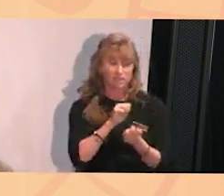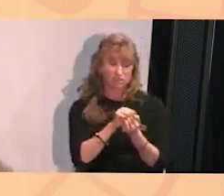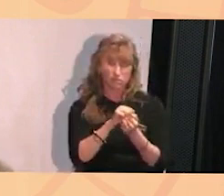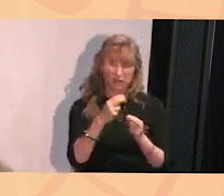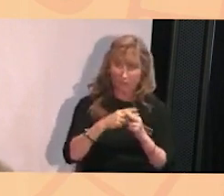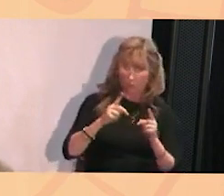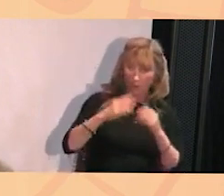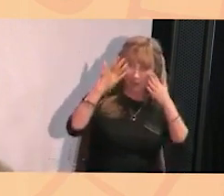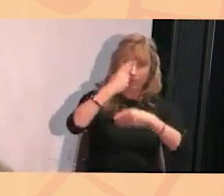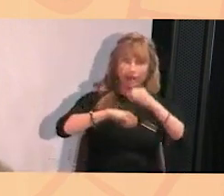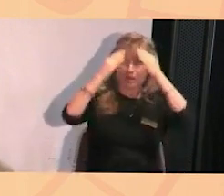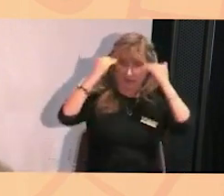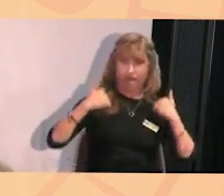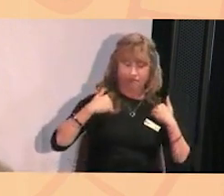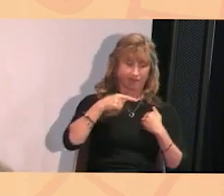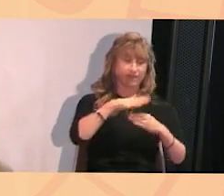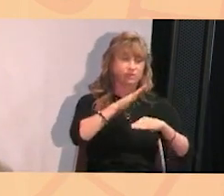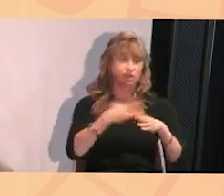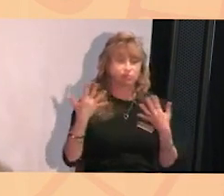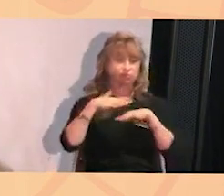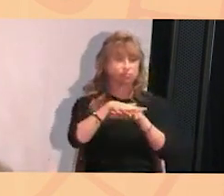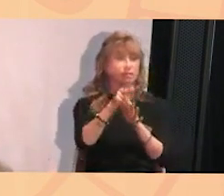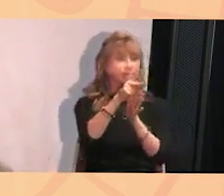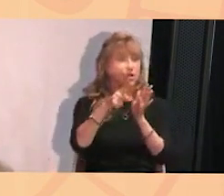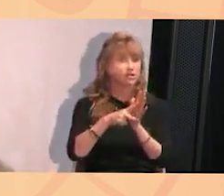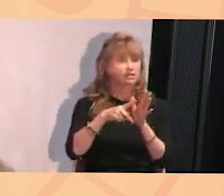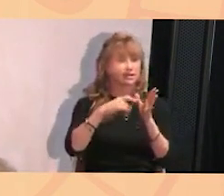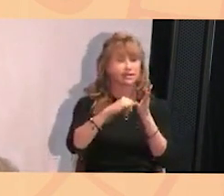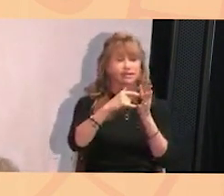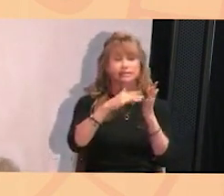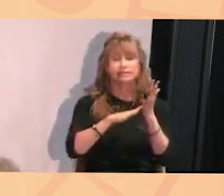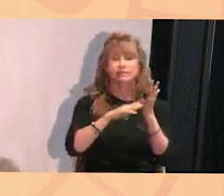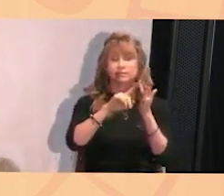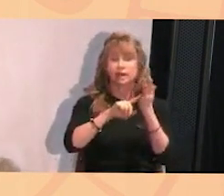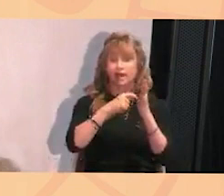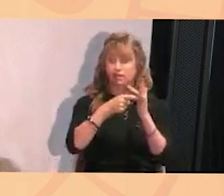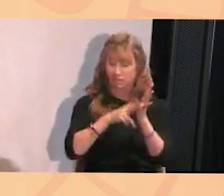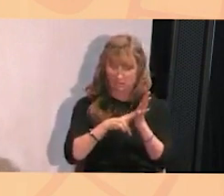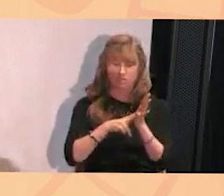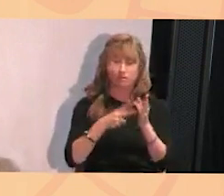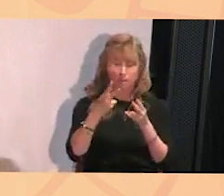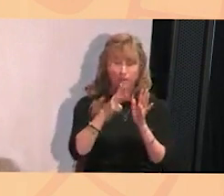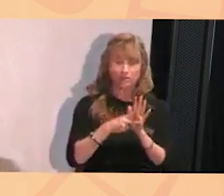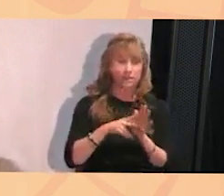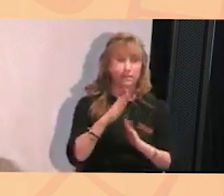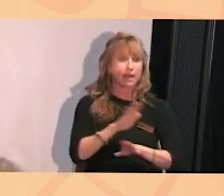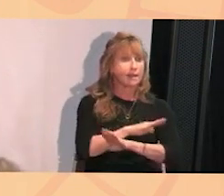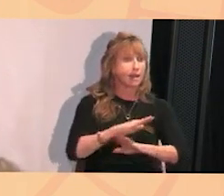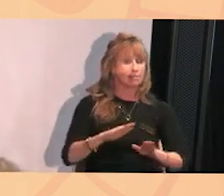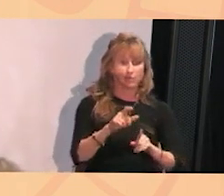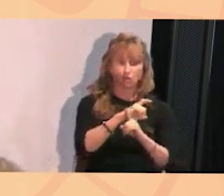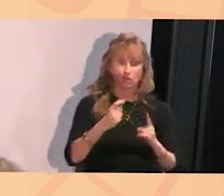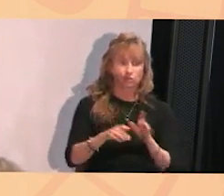that time, the assimilation policies meant that they couldn't learn their language, they couldn't practice their culture. And in